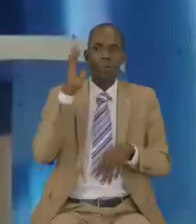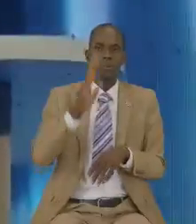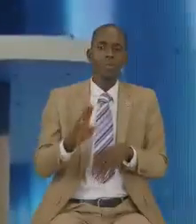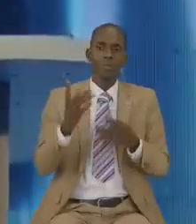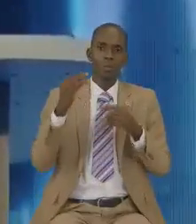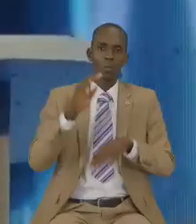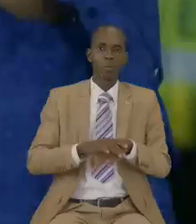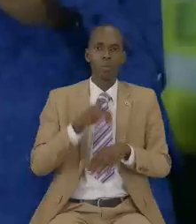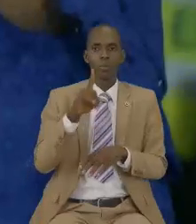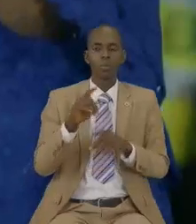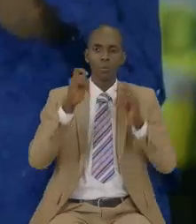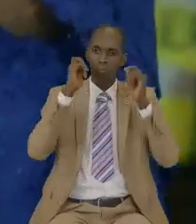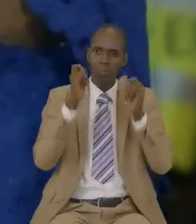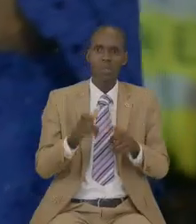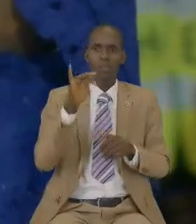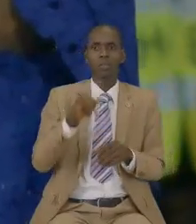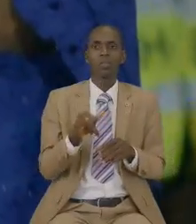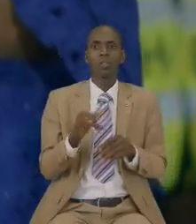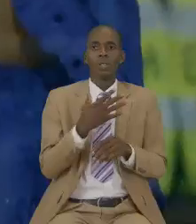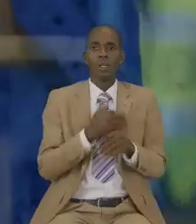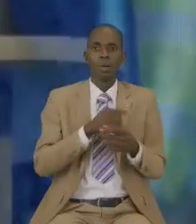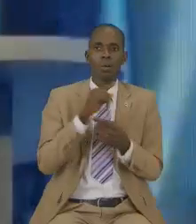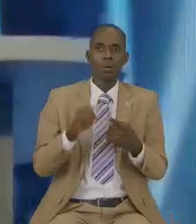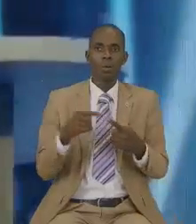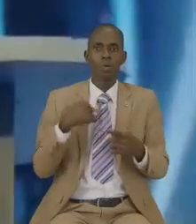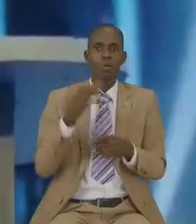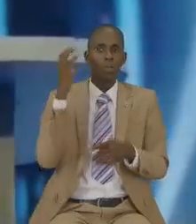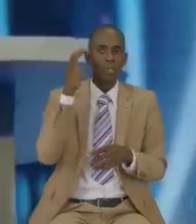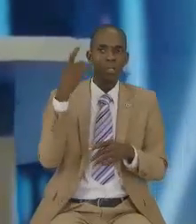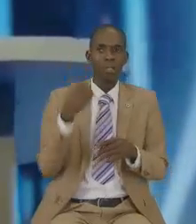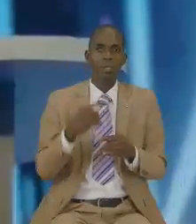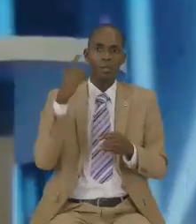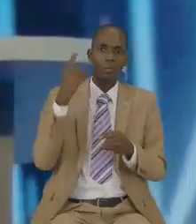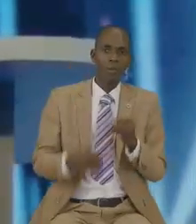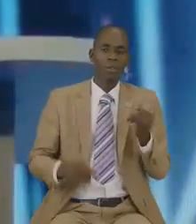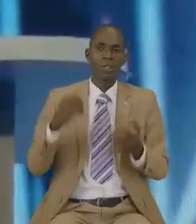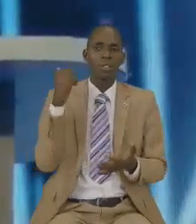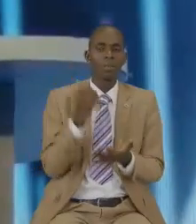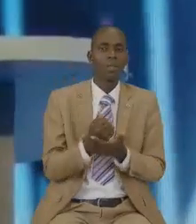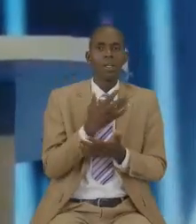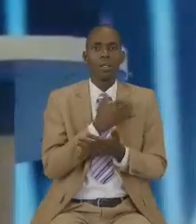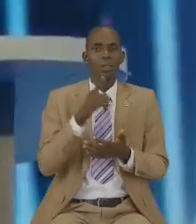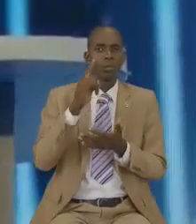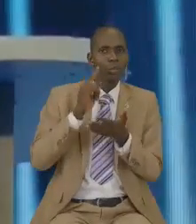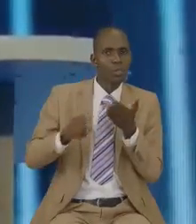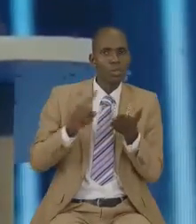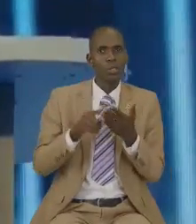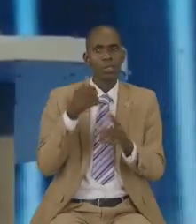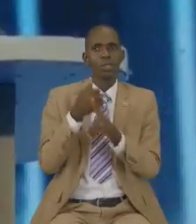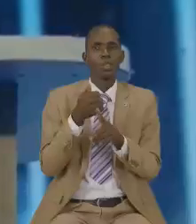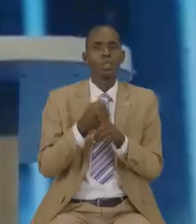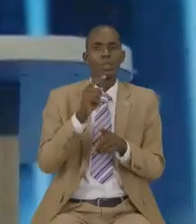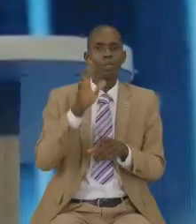upon you immediately. And when we hear the final amen, and you check up yourself,